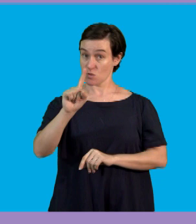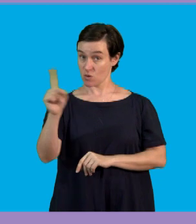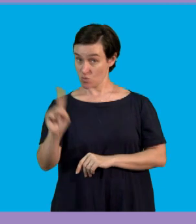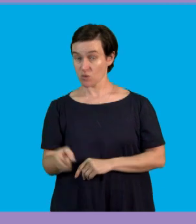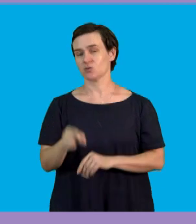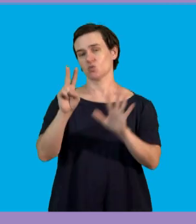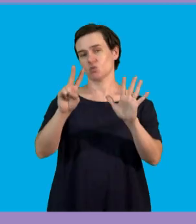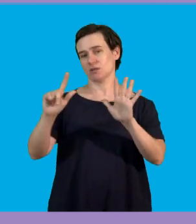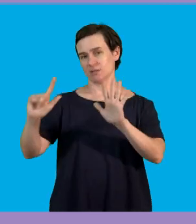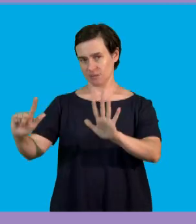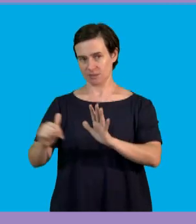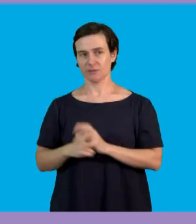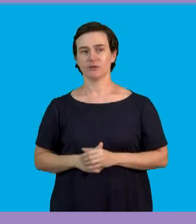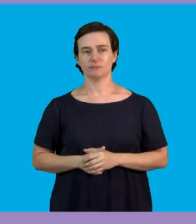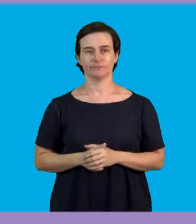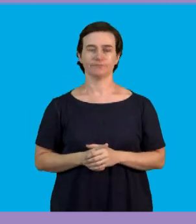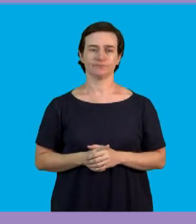us 27.